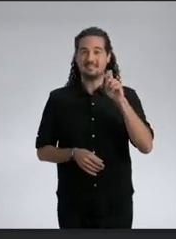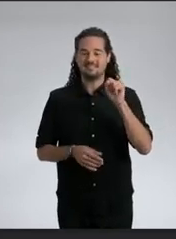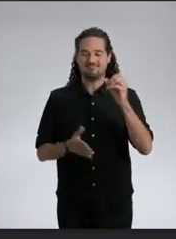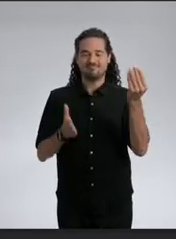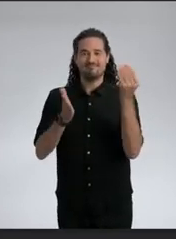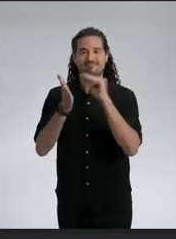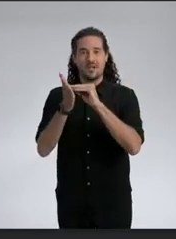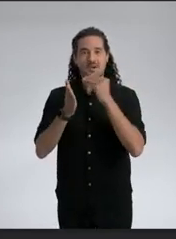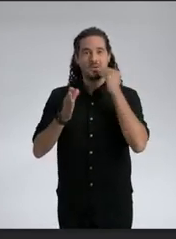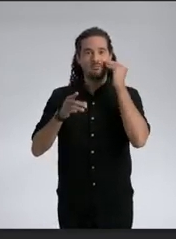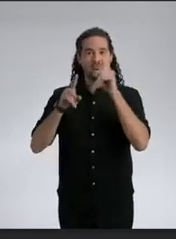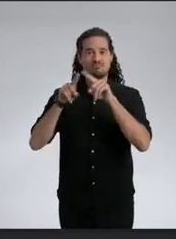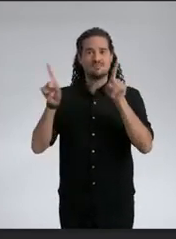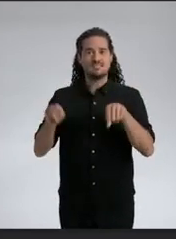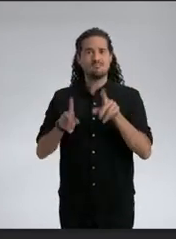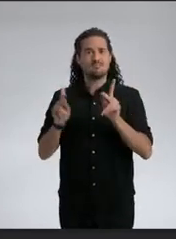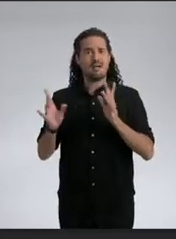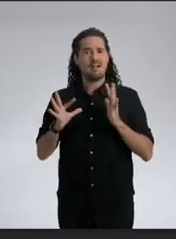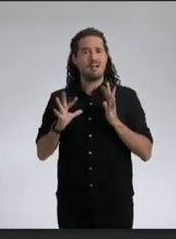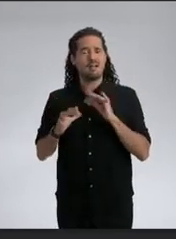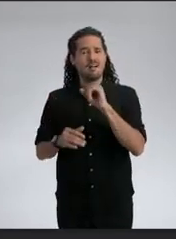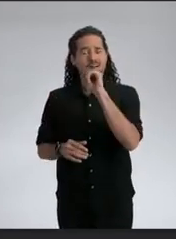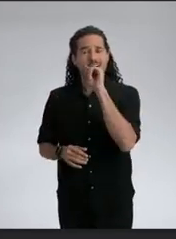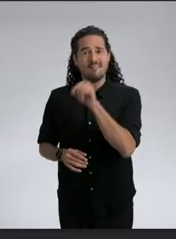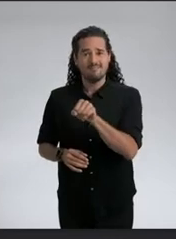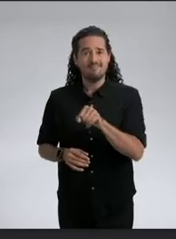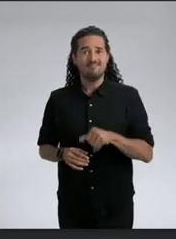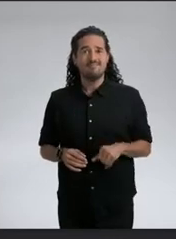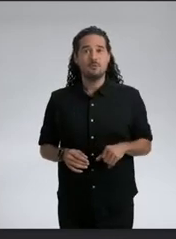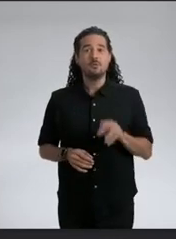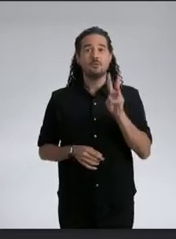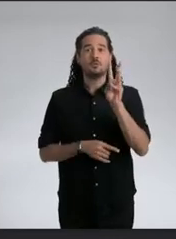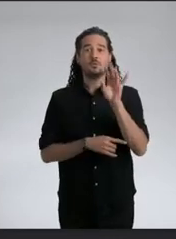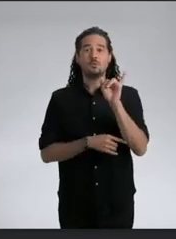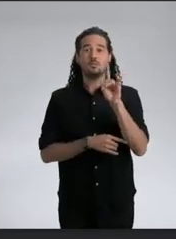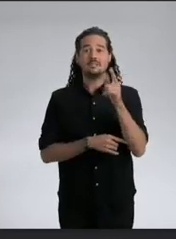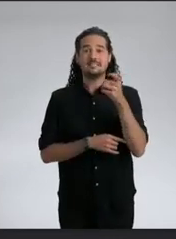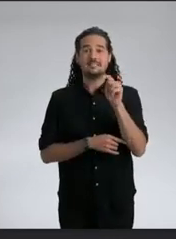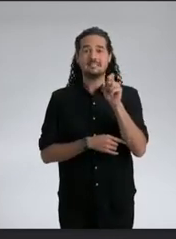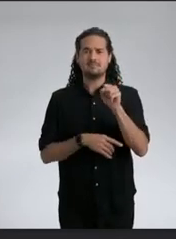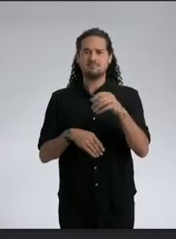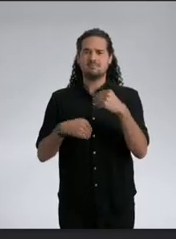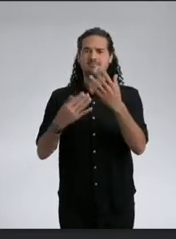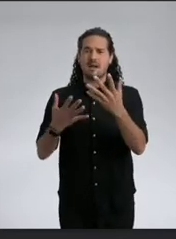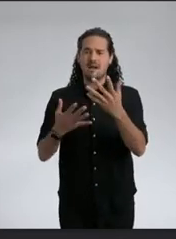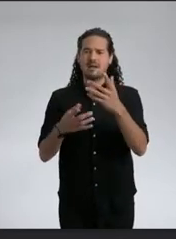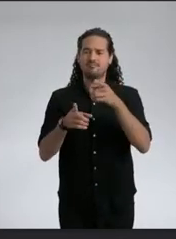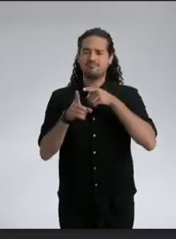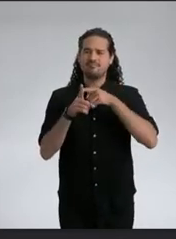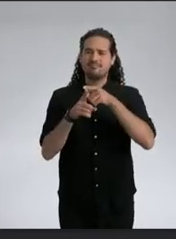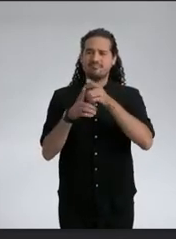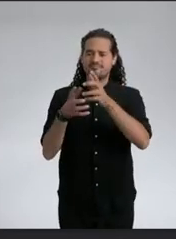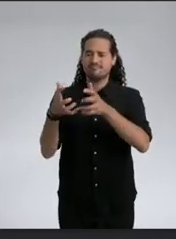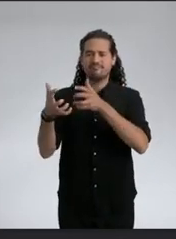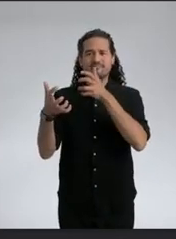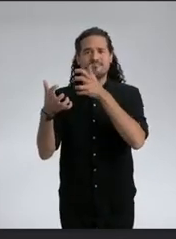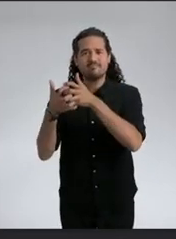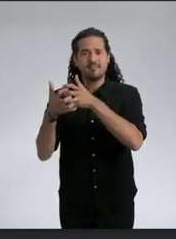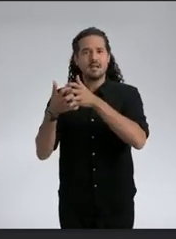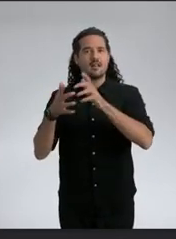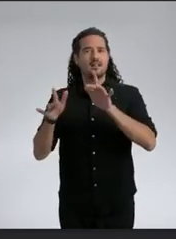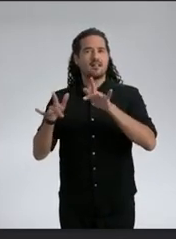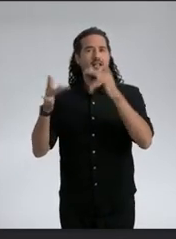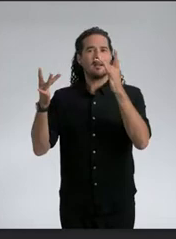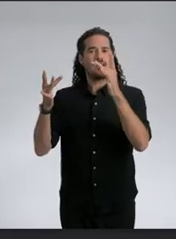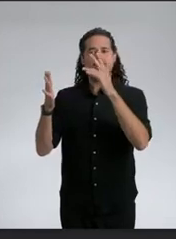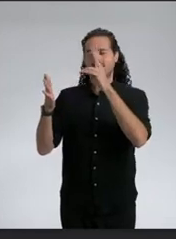people loved them. Widgets provide deep personalization with delightful and timely views